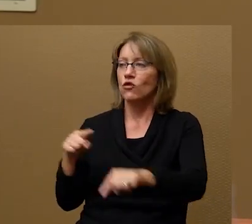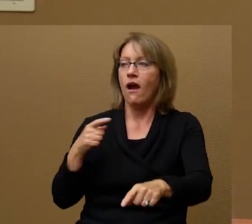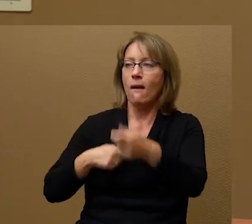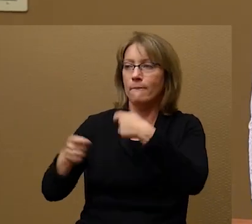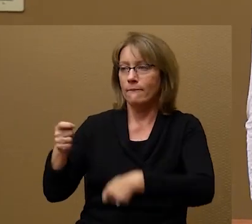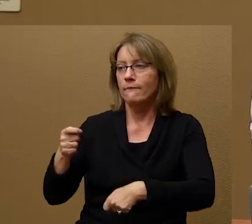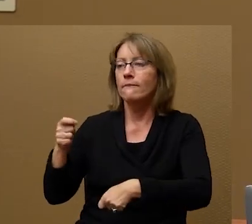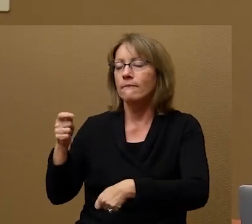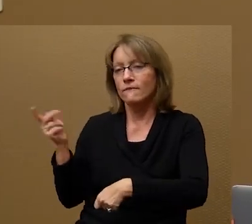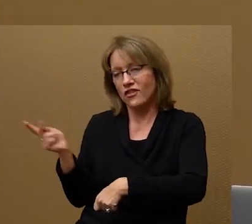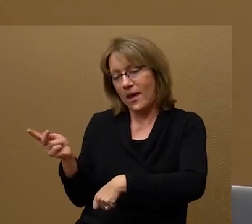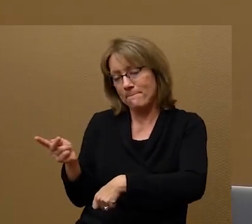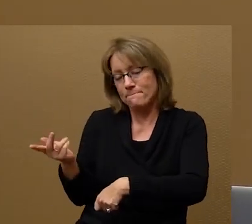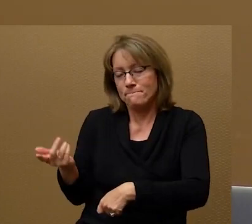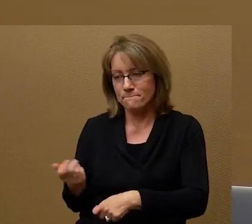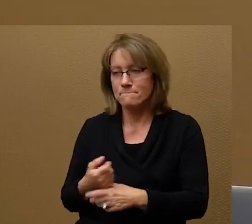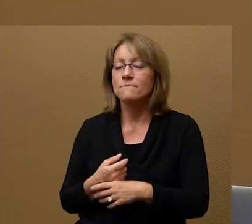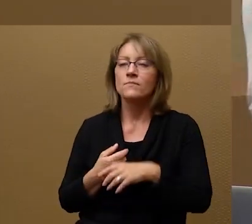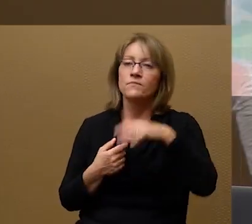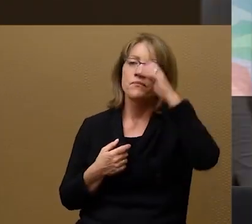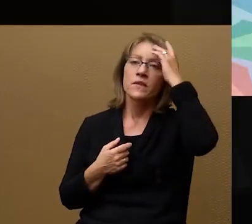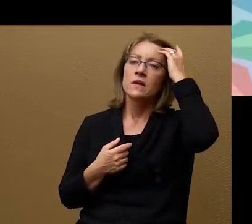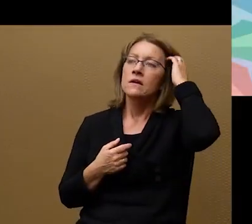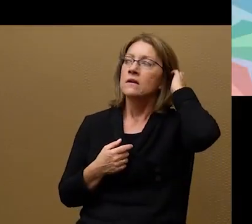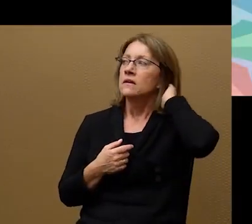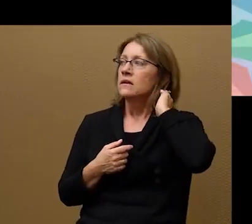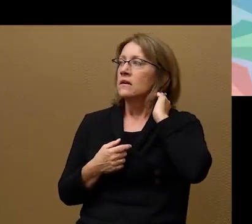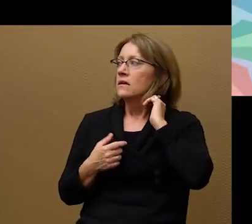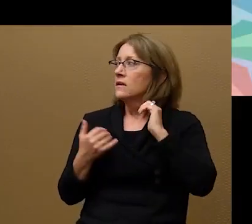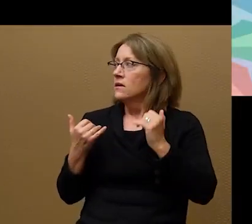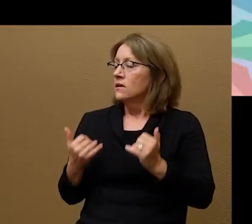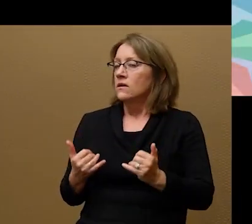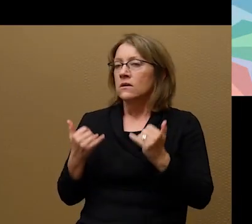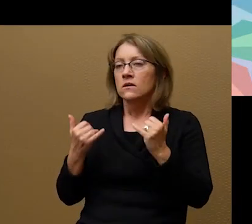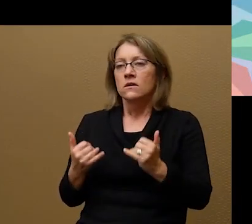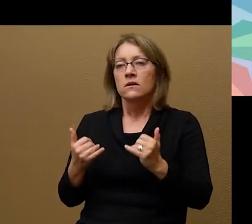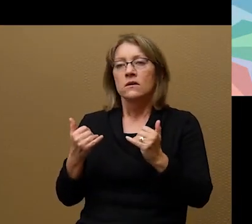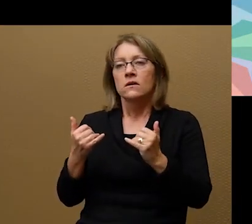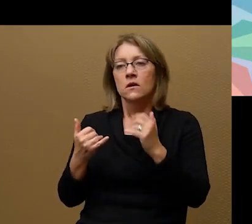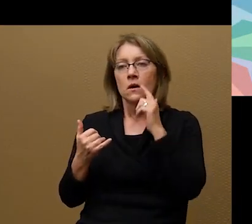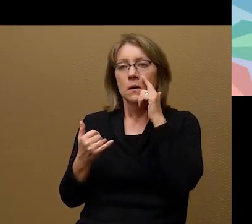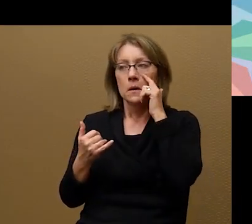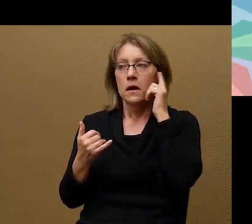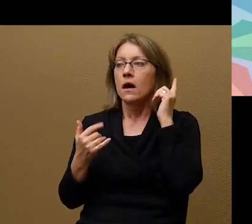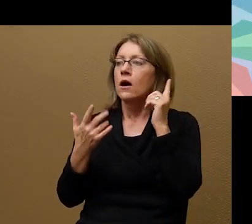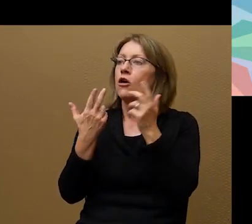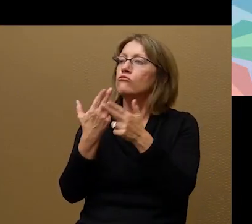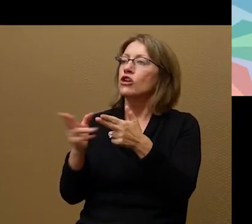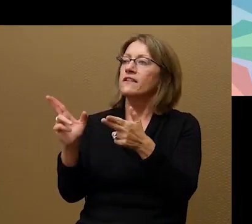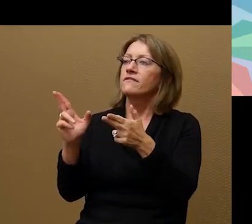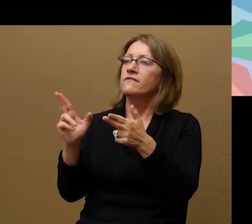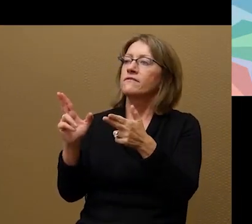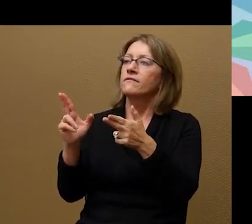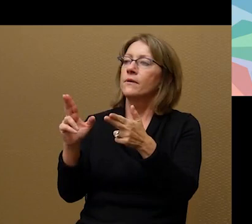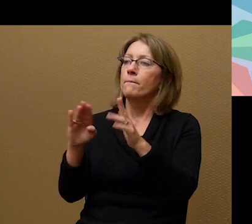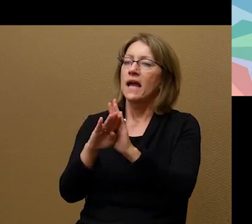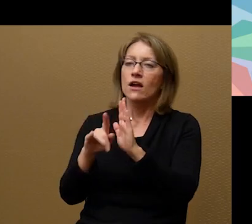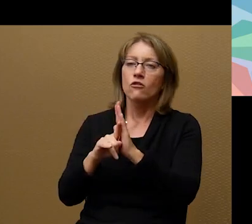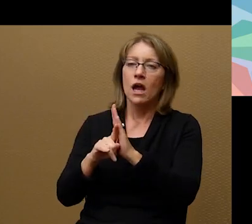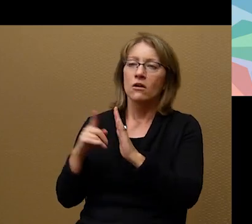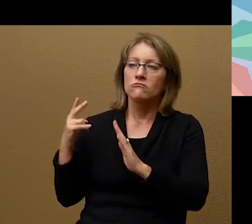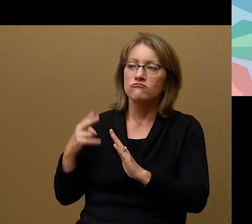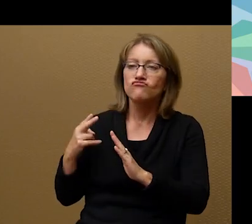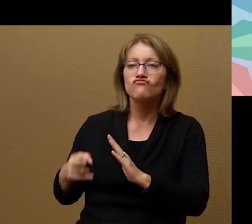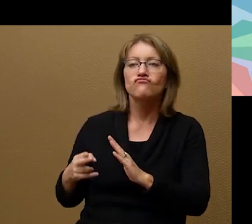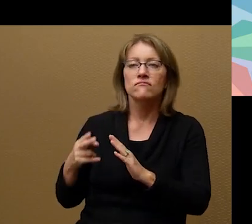All right, so a little bit of what we're going to talk about today. Just a brief background of